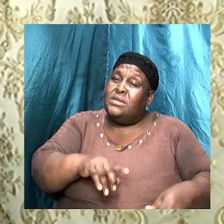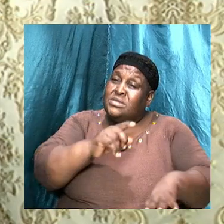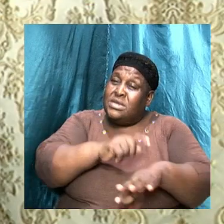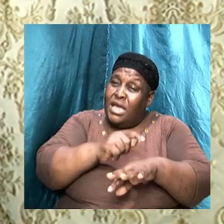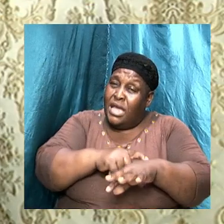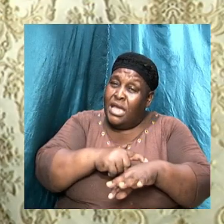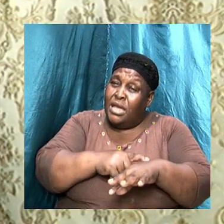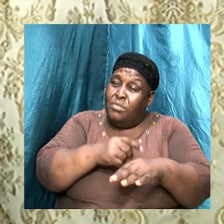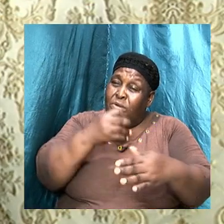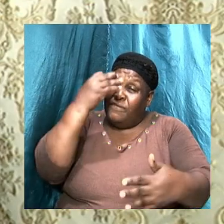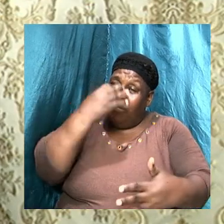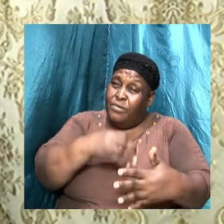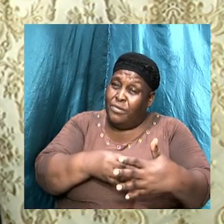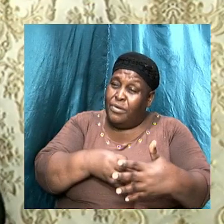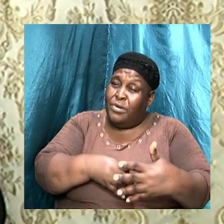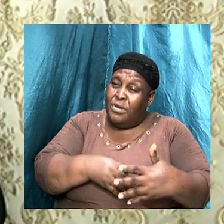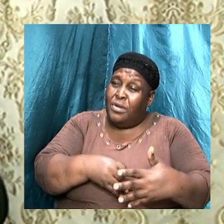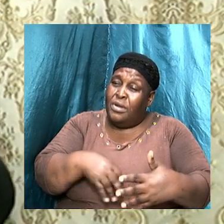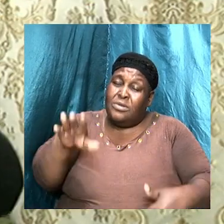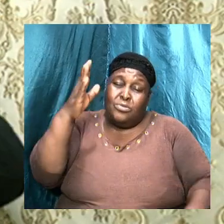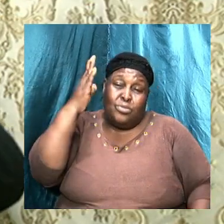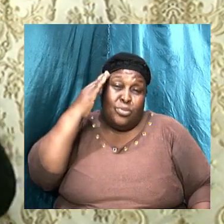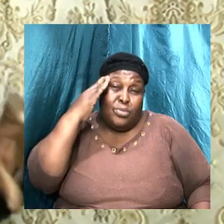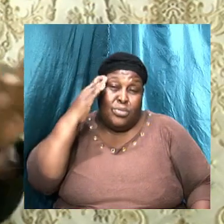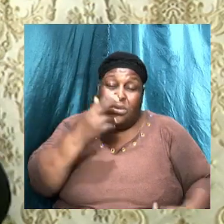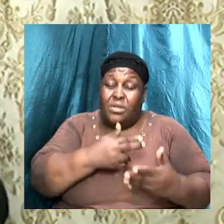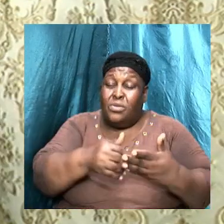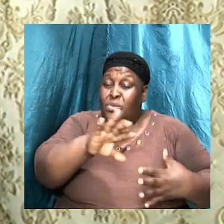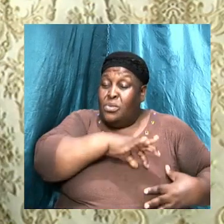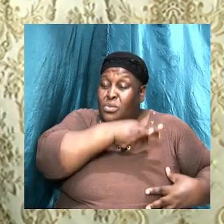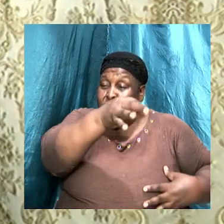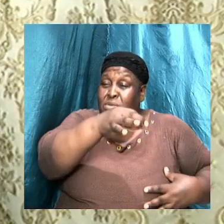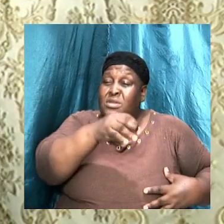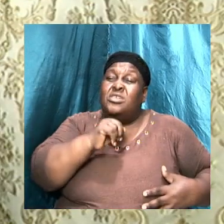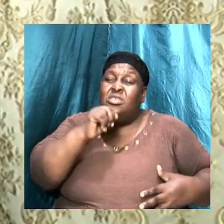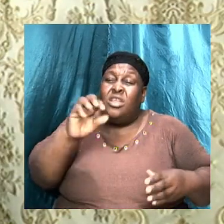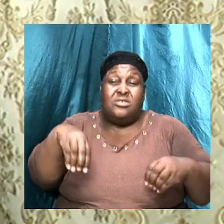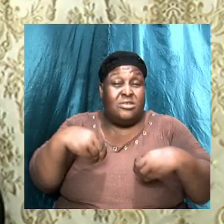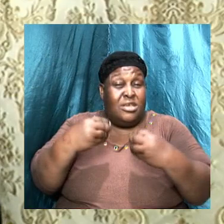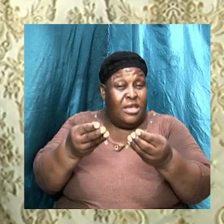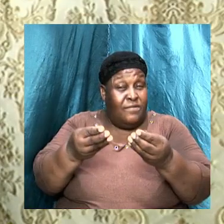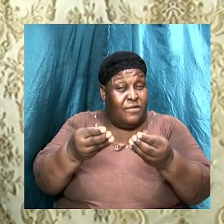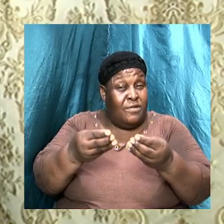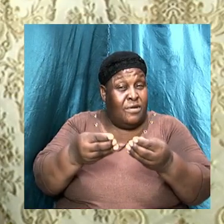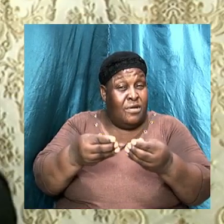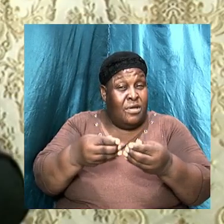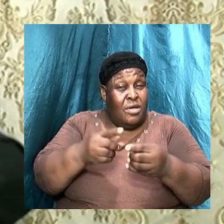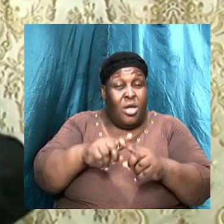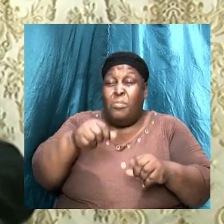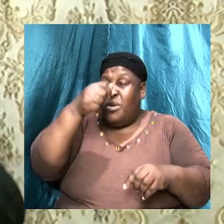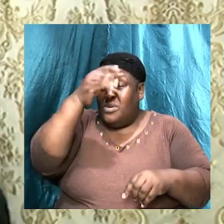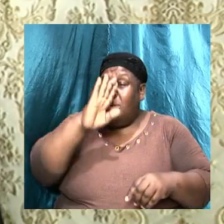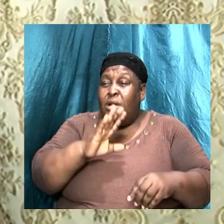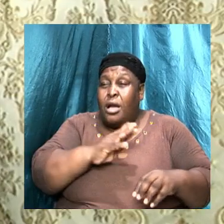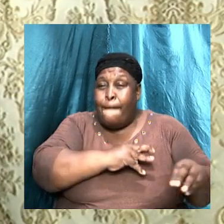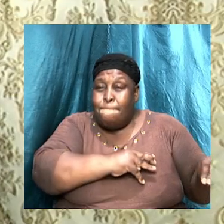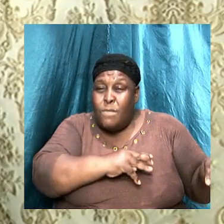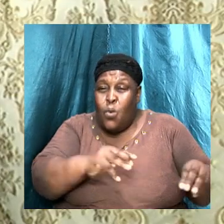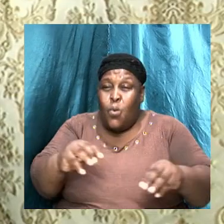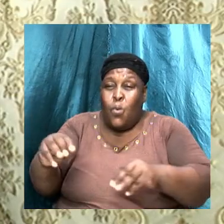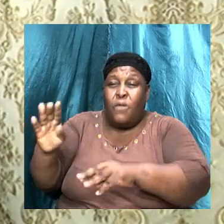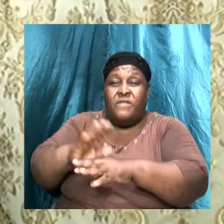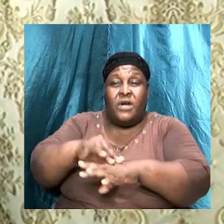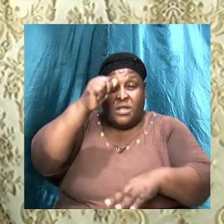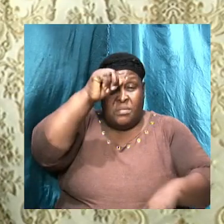you are going to recognize that the Holy Ghost was not given, but God himself moved upon